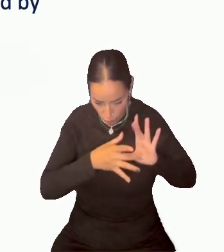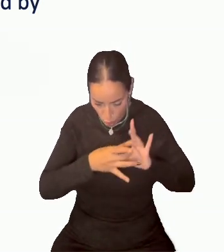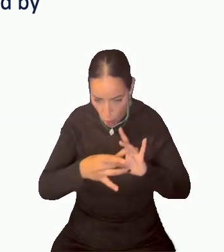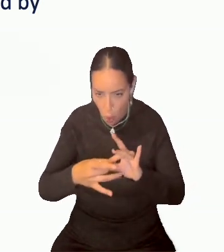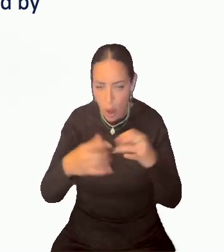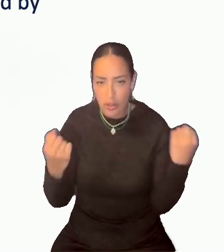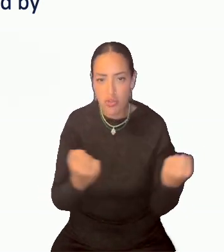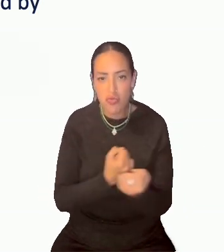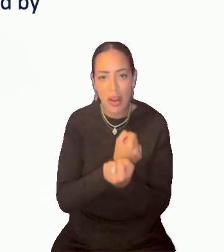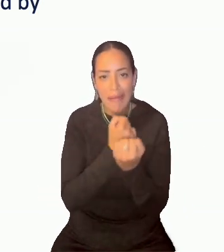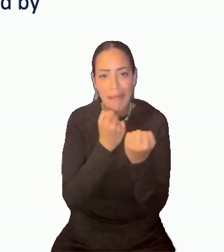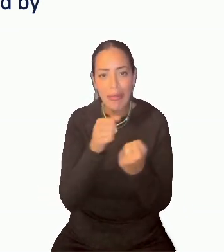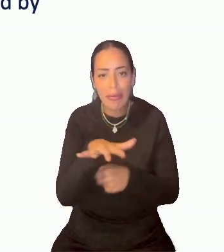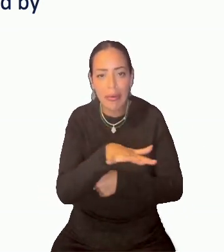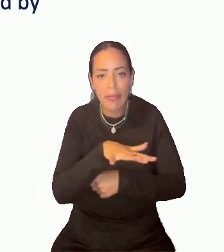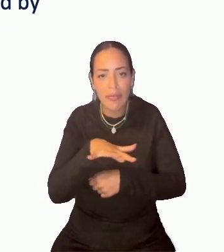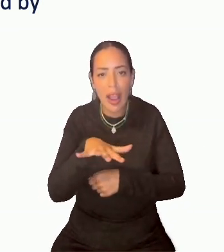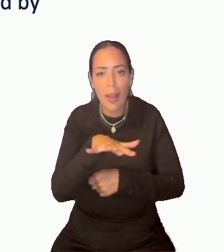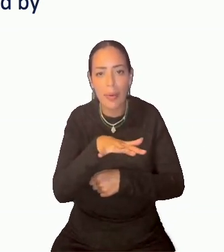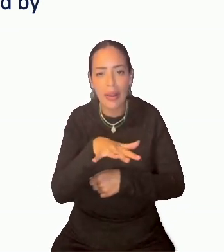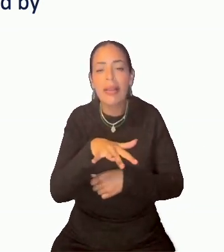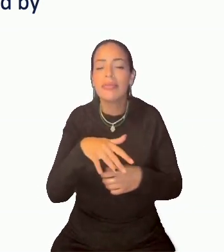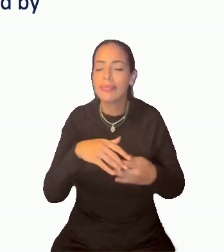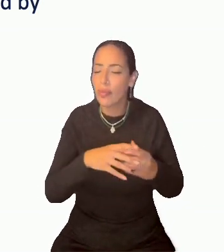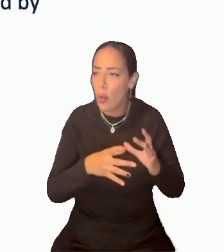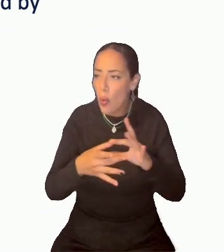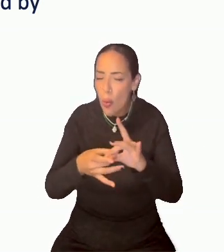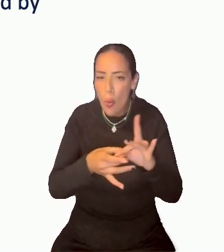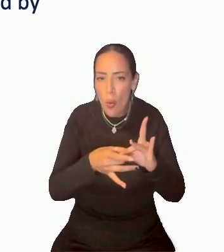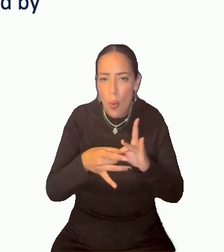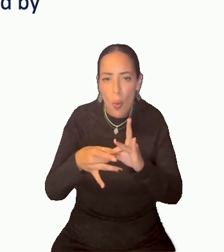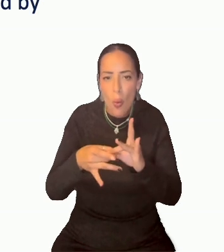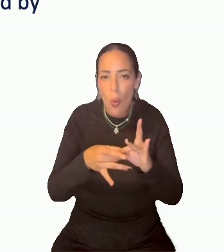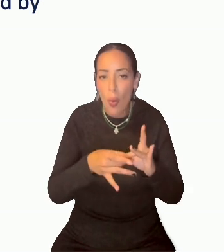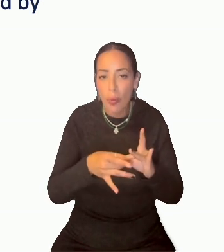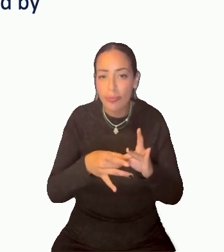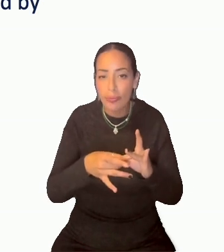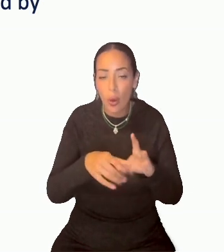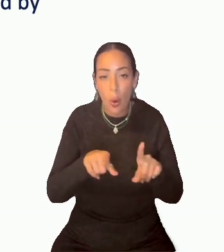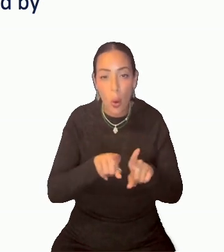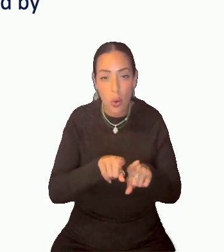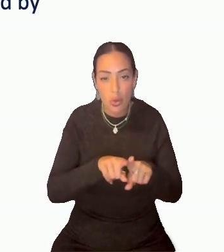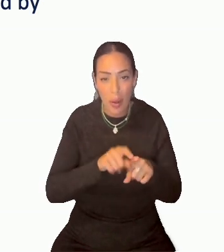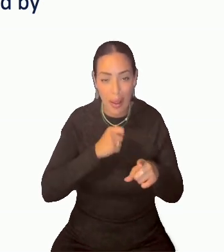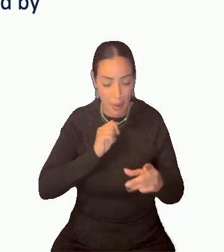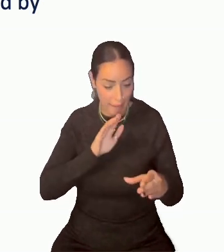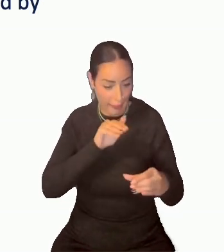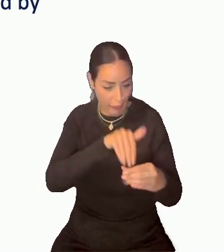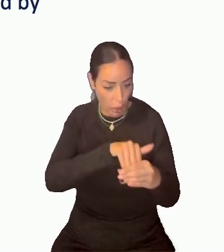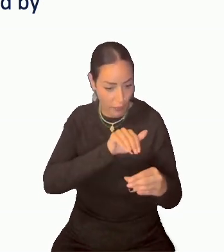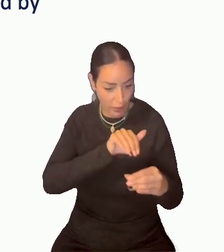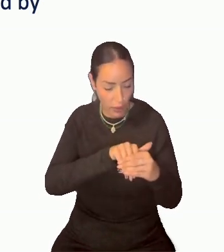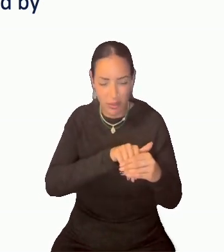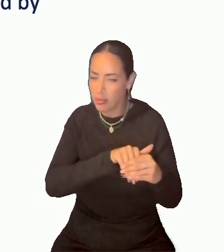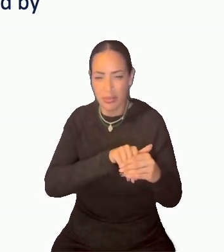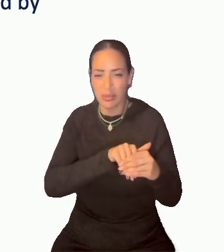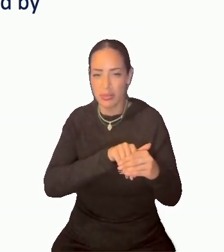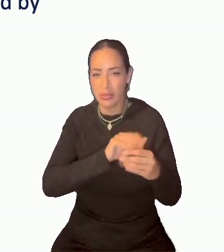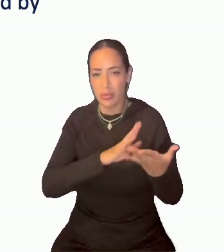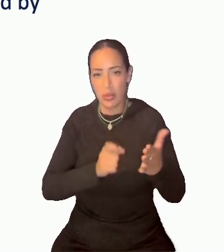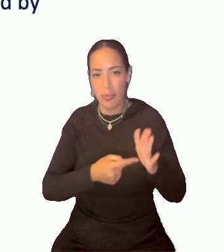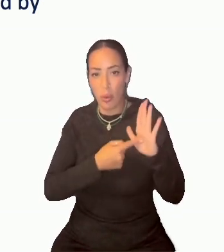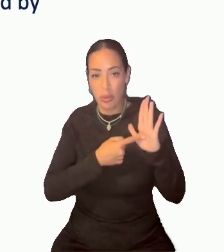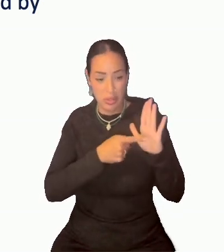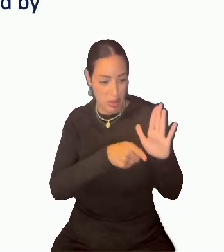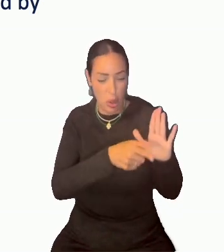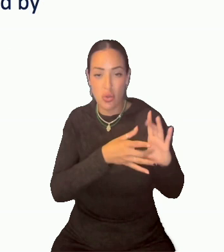cohesion wherever we can. It's also necessary to think beyond our involvement, as it's relationships with family and friends which